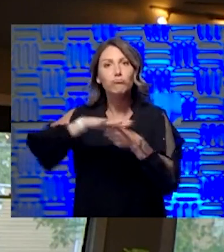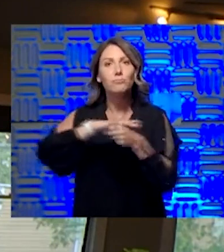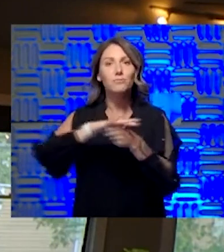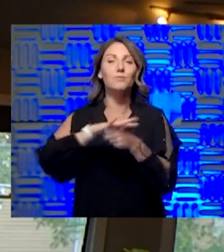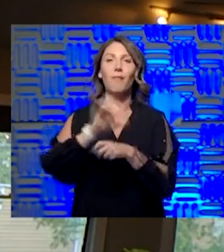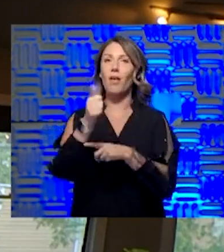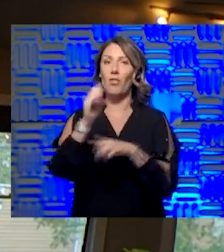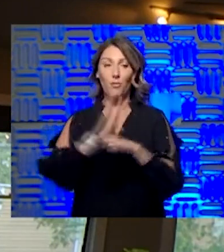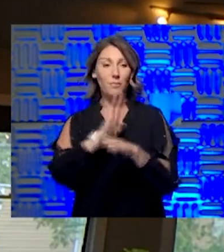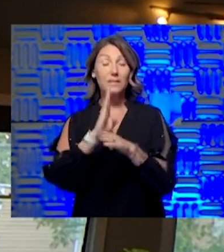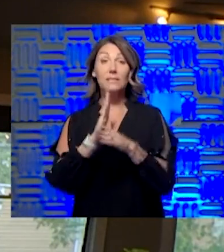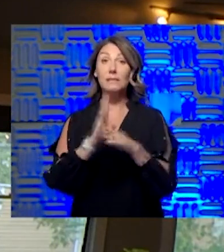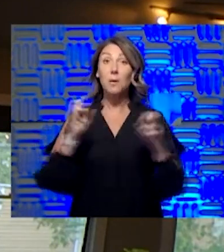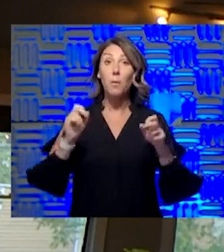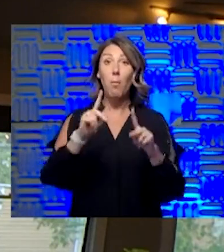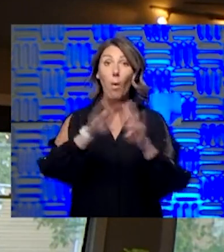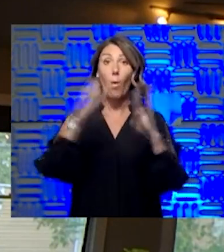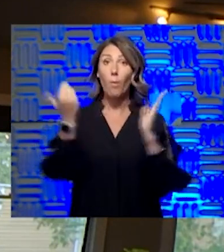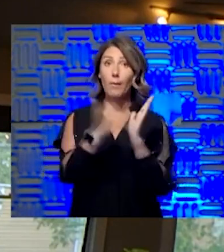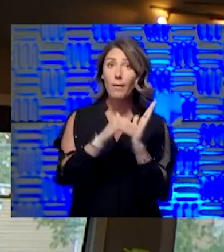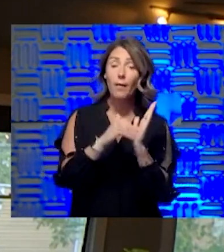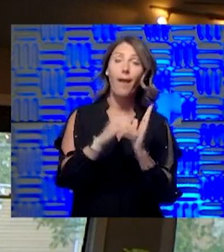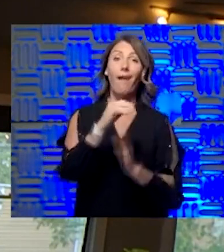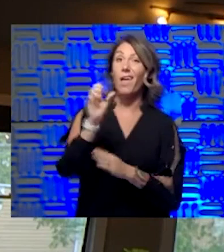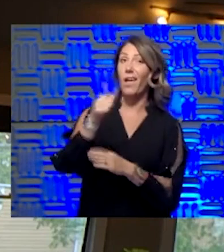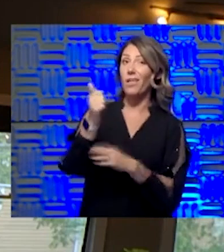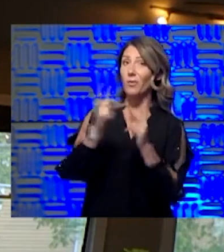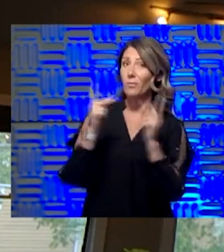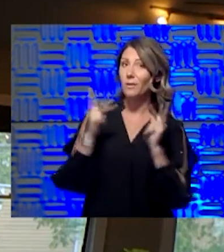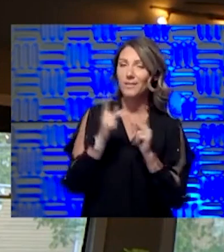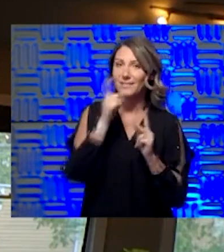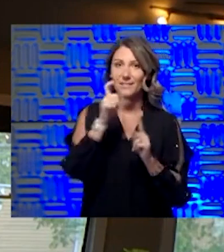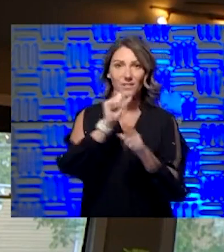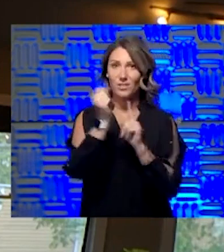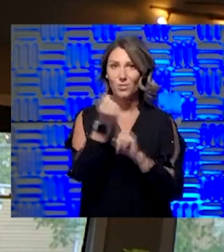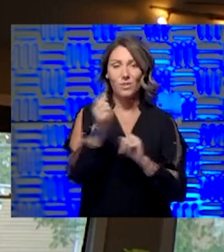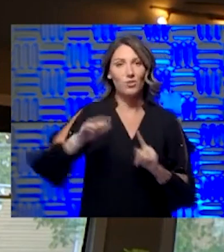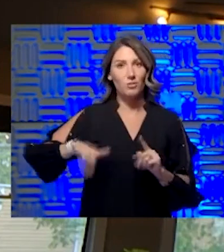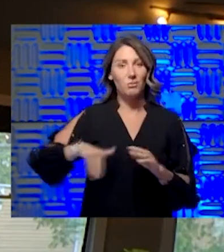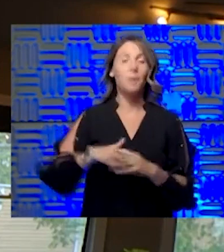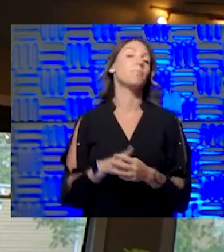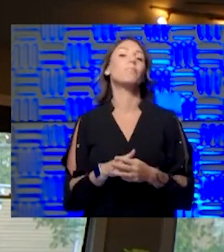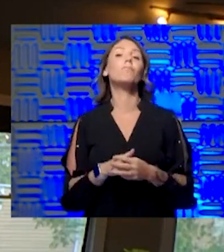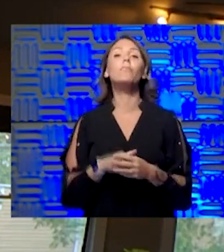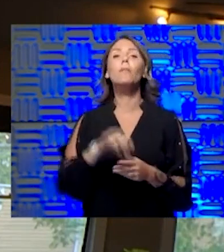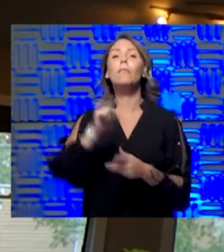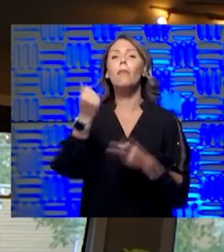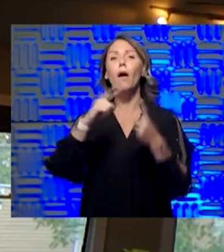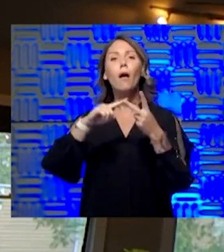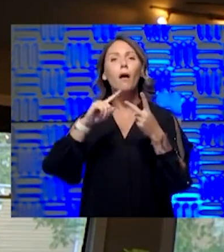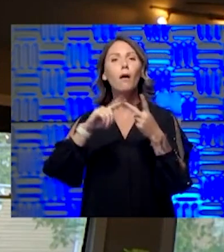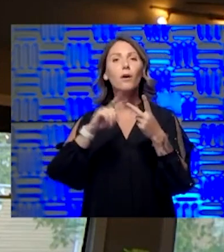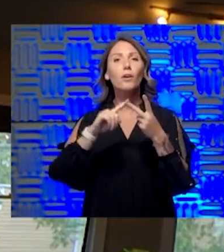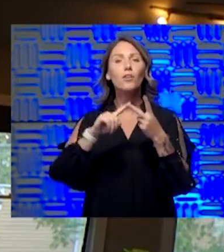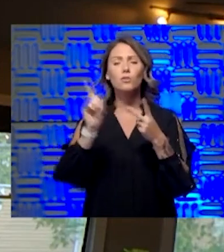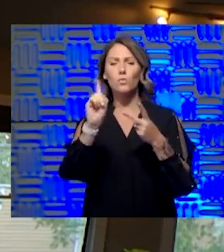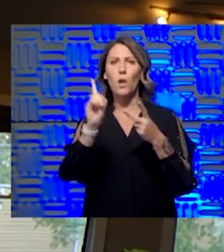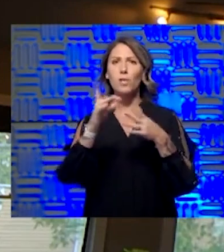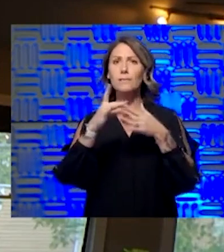and reopen, whereas other places that's not yet the case. And then in the other lane is where our guidance sits, which